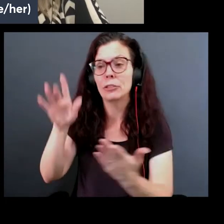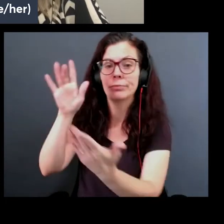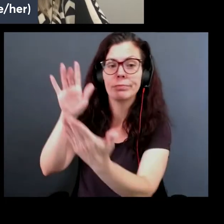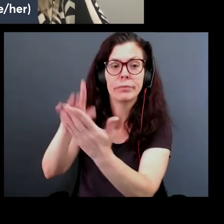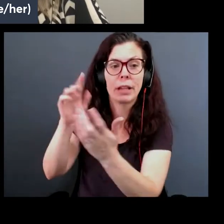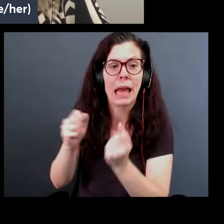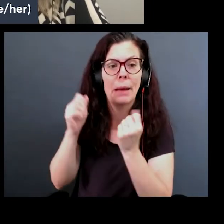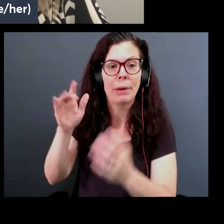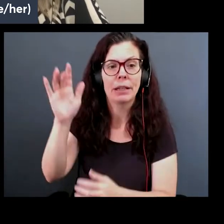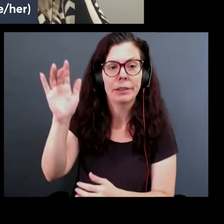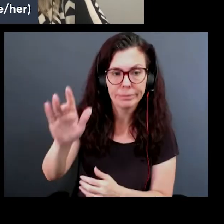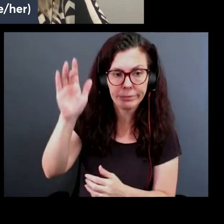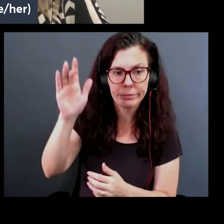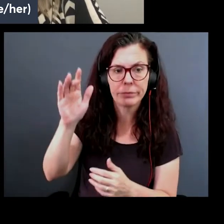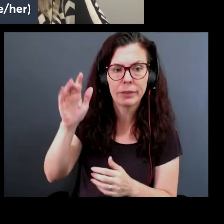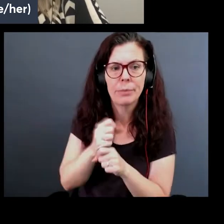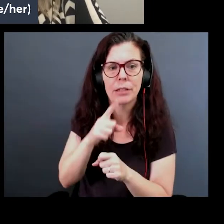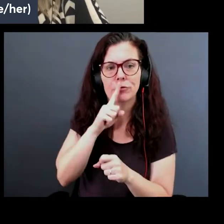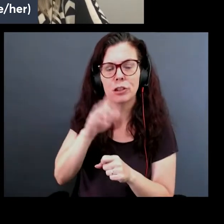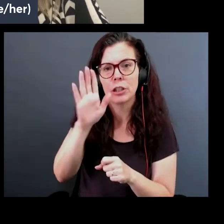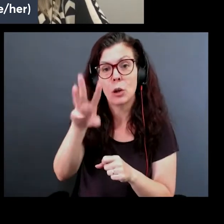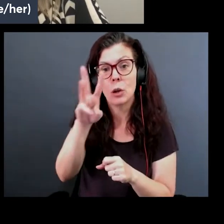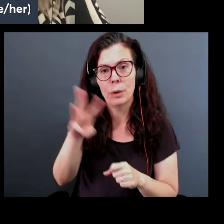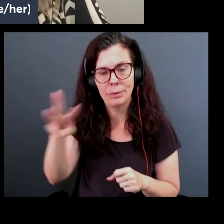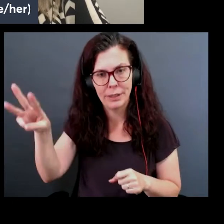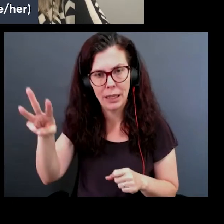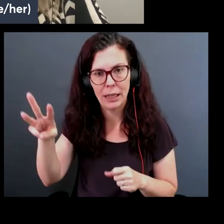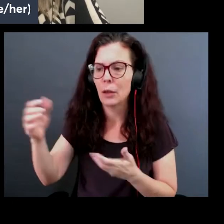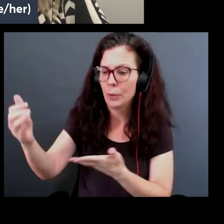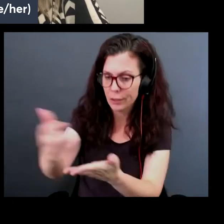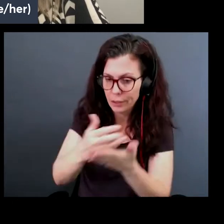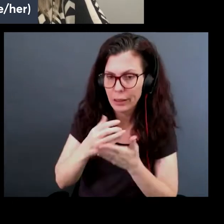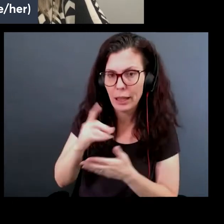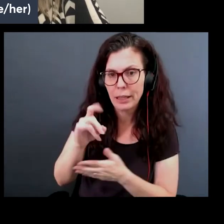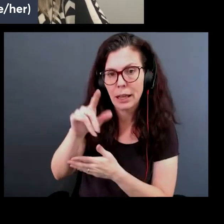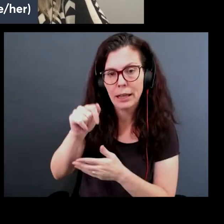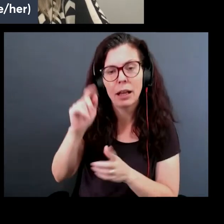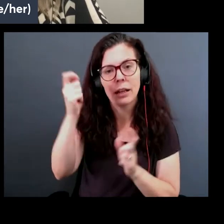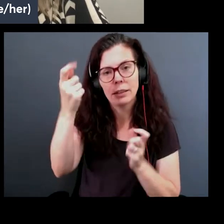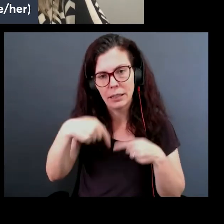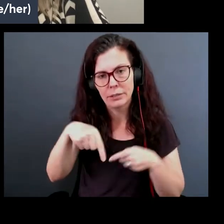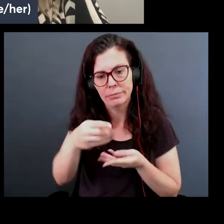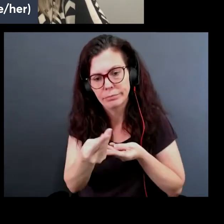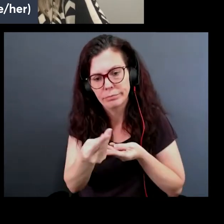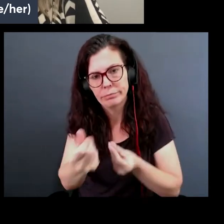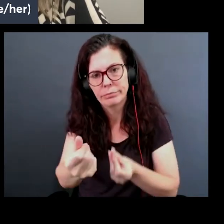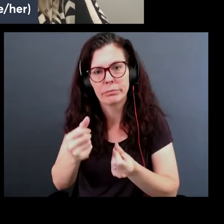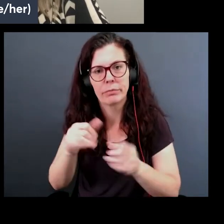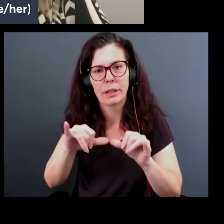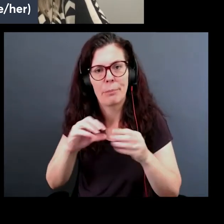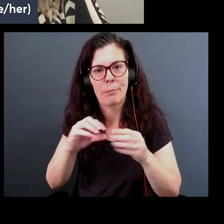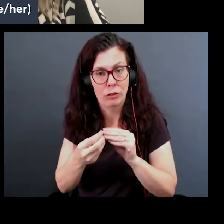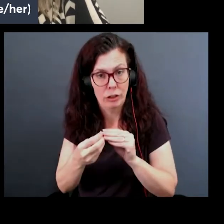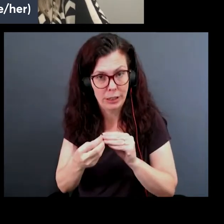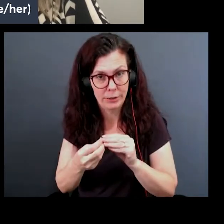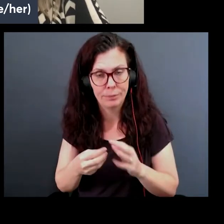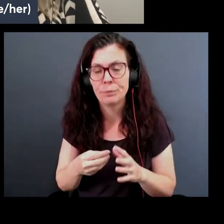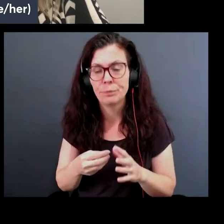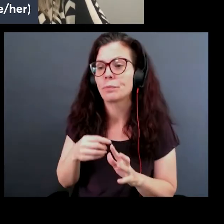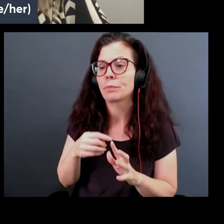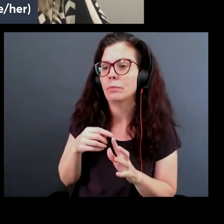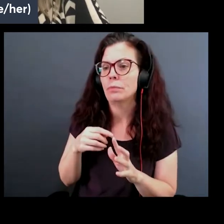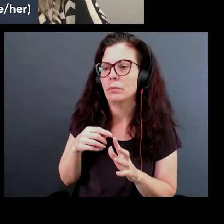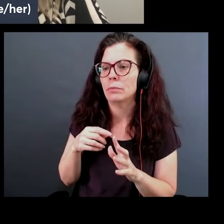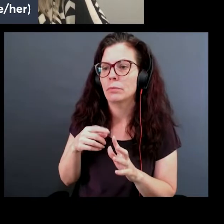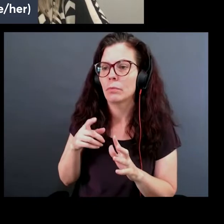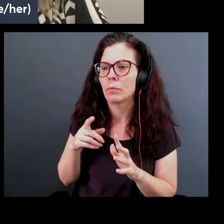your website. These are all a collection of data points that you can streamline and form a metric. To begin, when